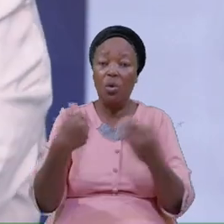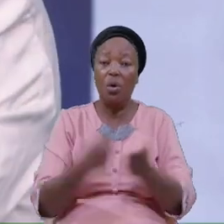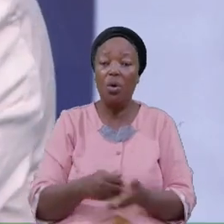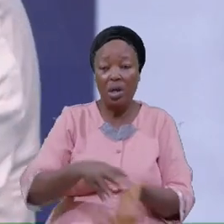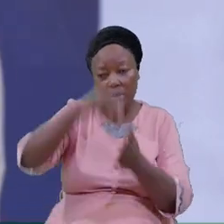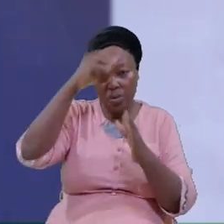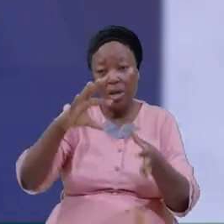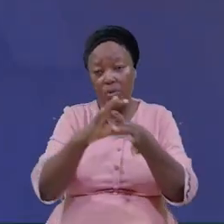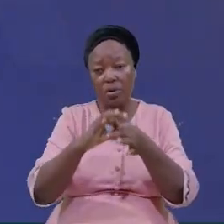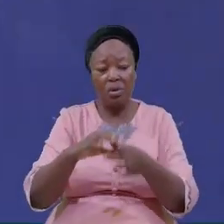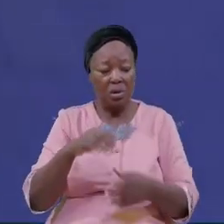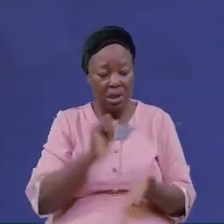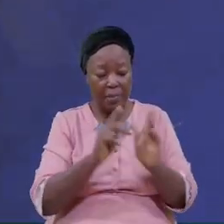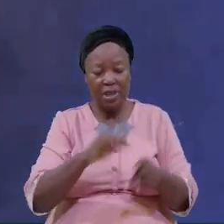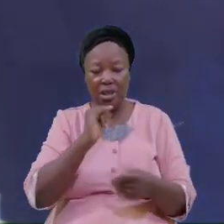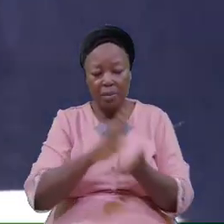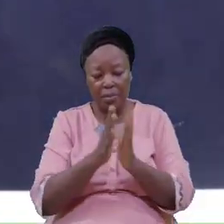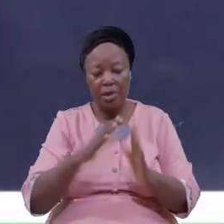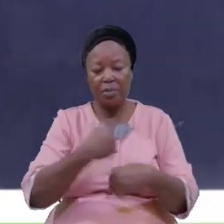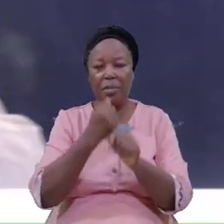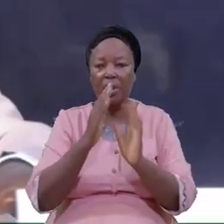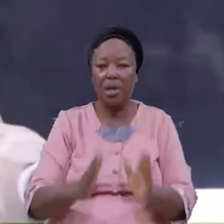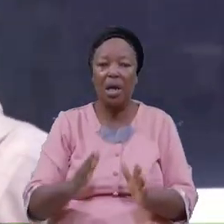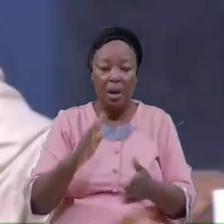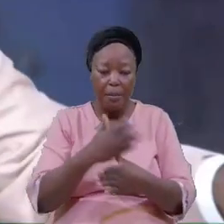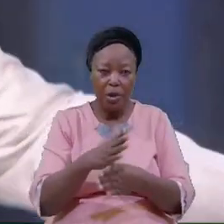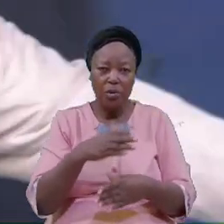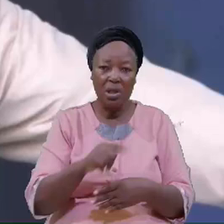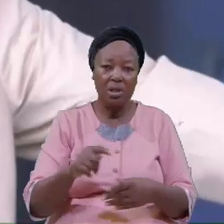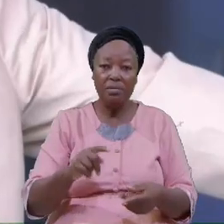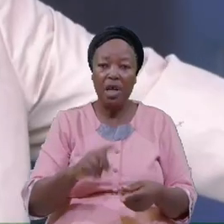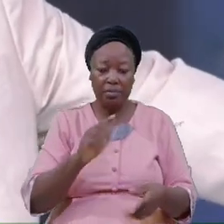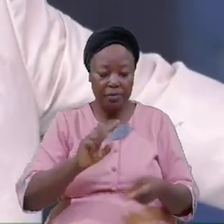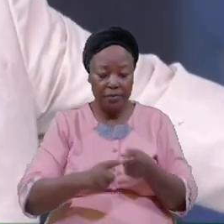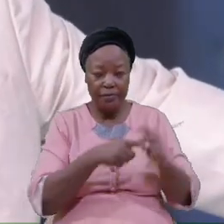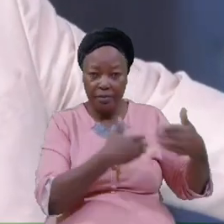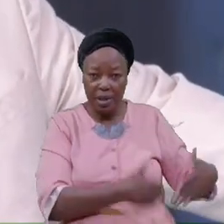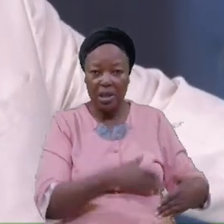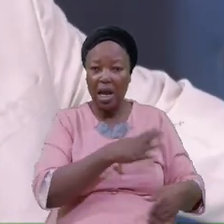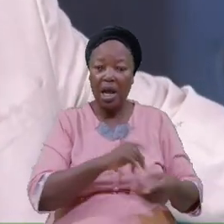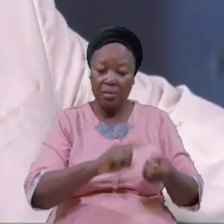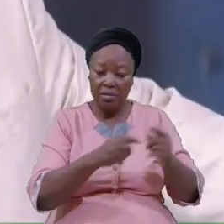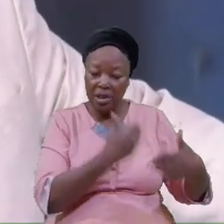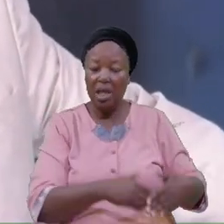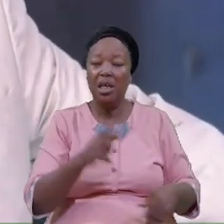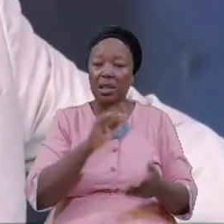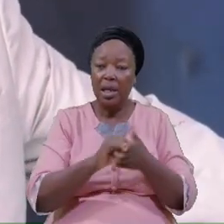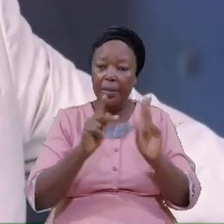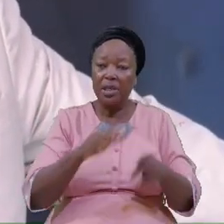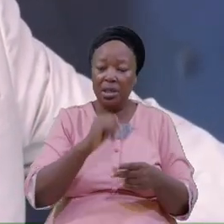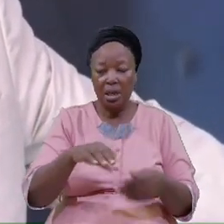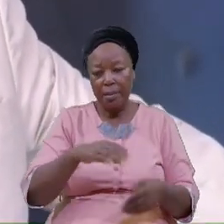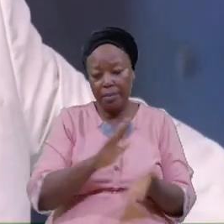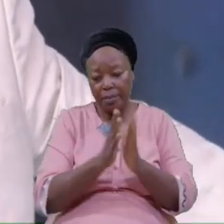le syndicat des élèves, between neighbors and neighbors, he is a peacemaker. Those are